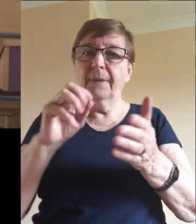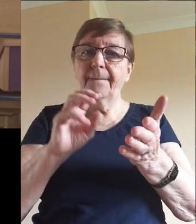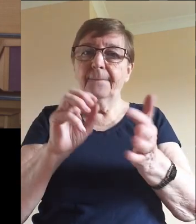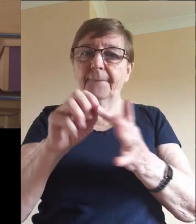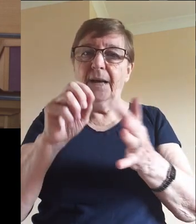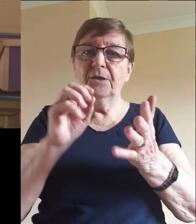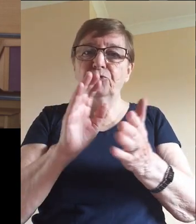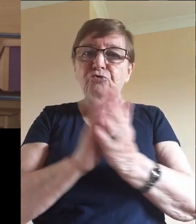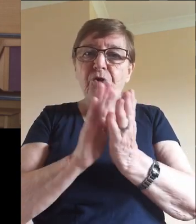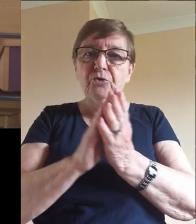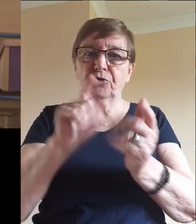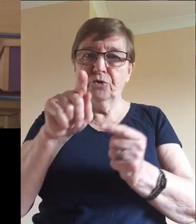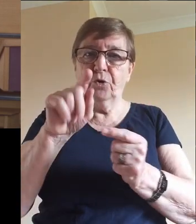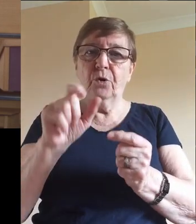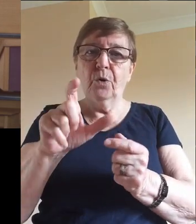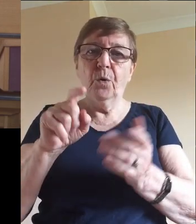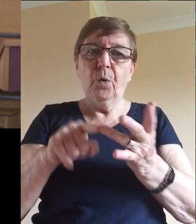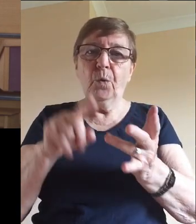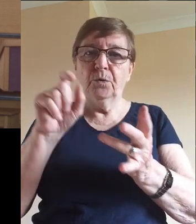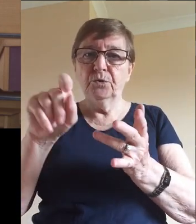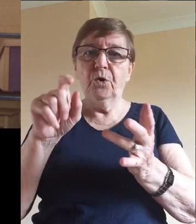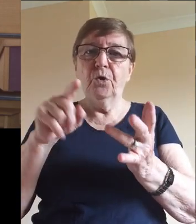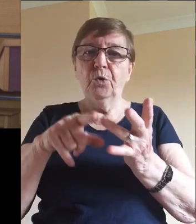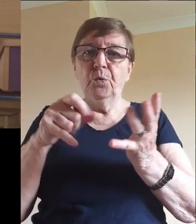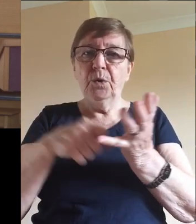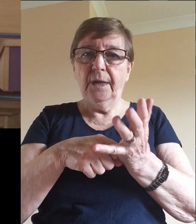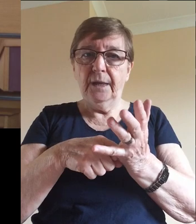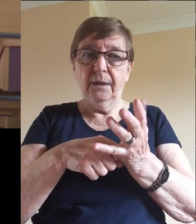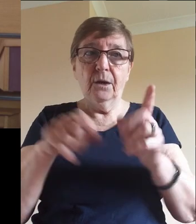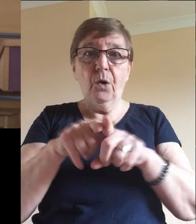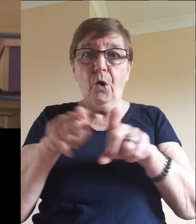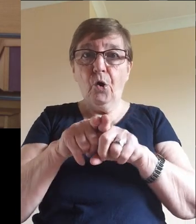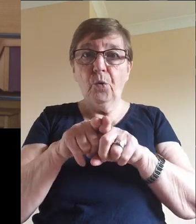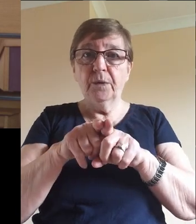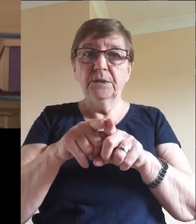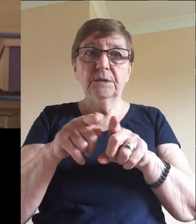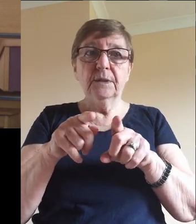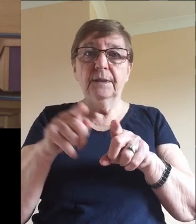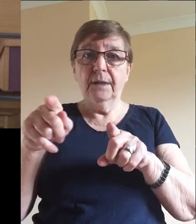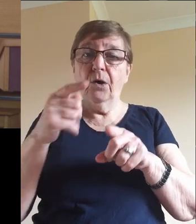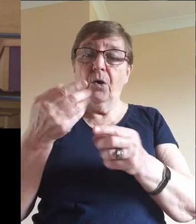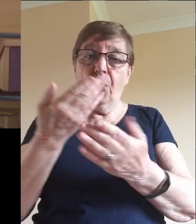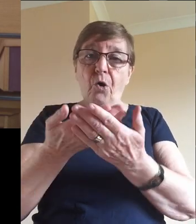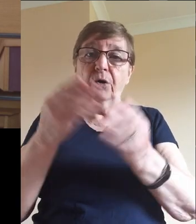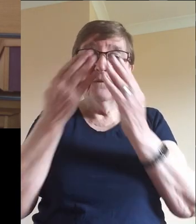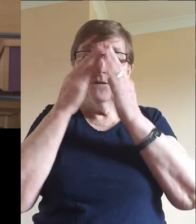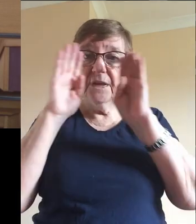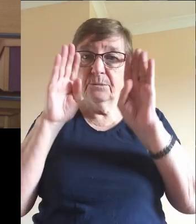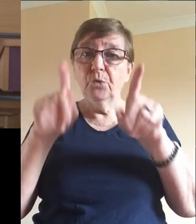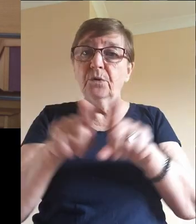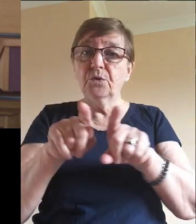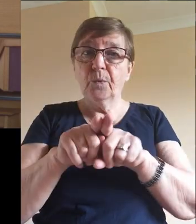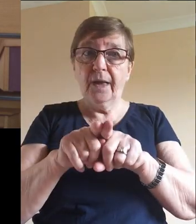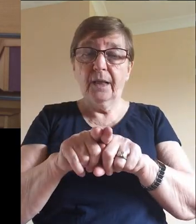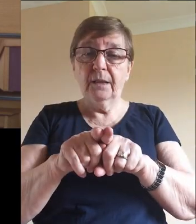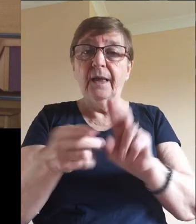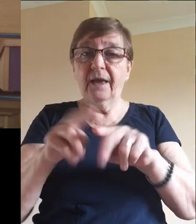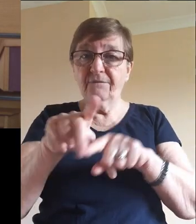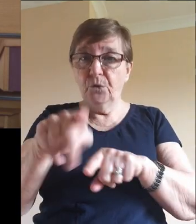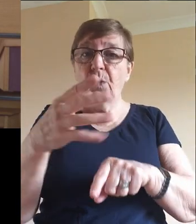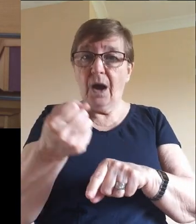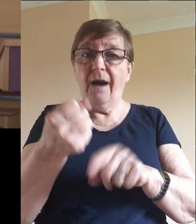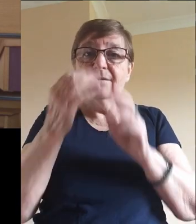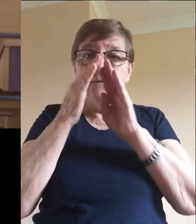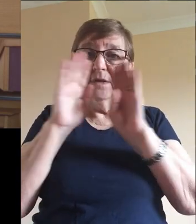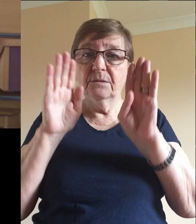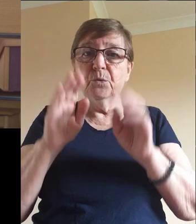office@claremontparishchurch.co.uk. But also we put the Midweek Messenger on the Claremont Parish Church Facebook page, so you'd be able to get it there and find